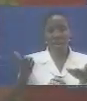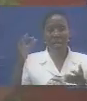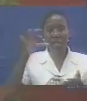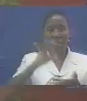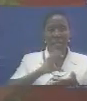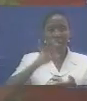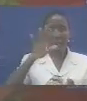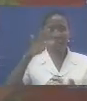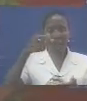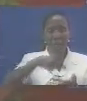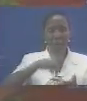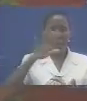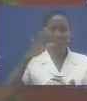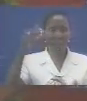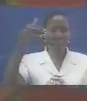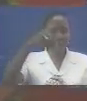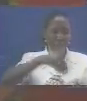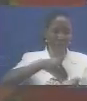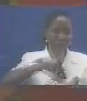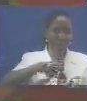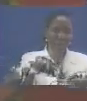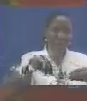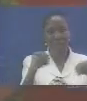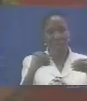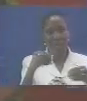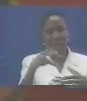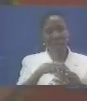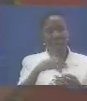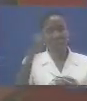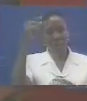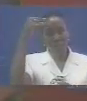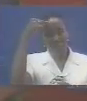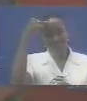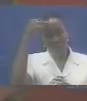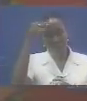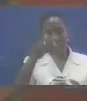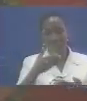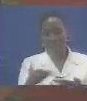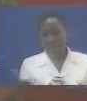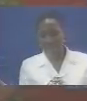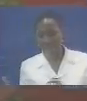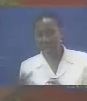million from the nationals and the issuance of treasury bills.